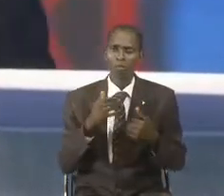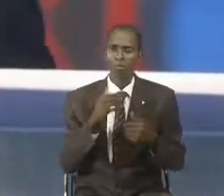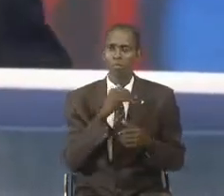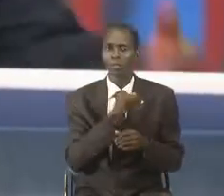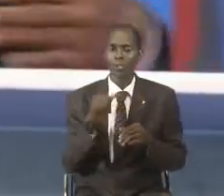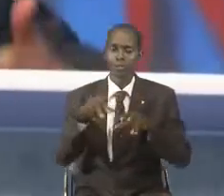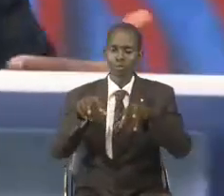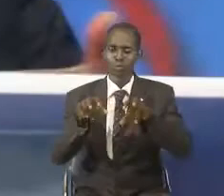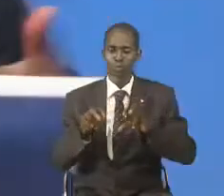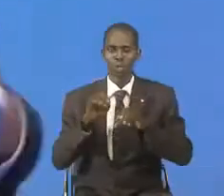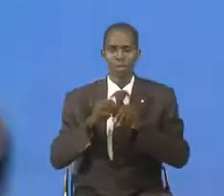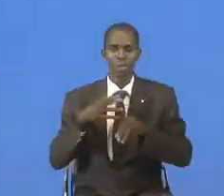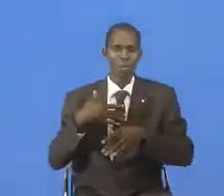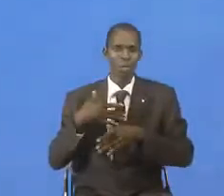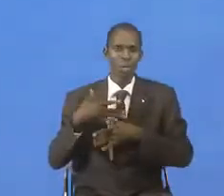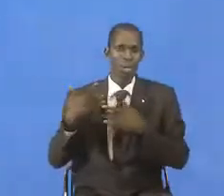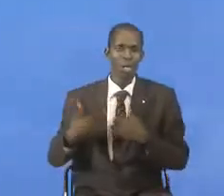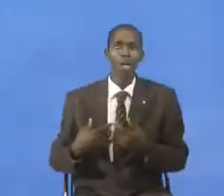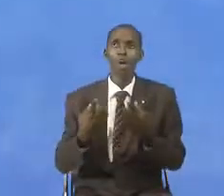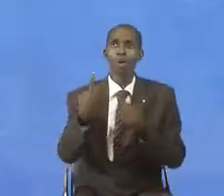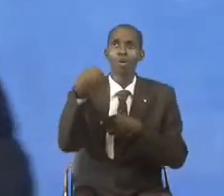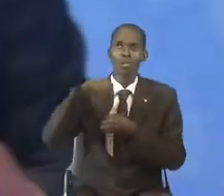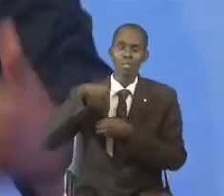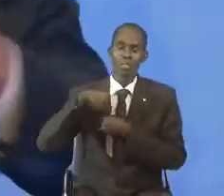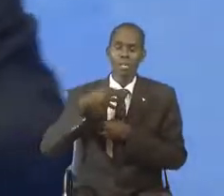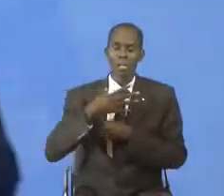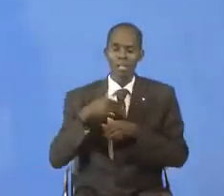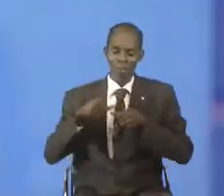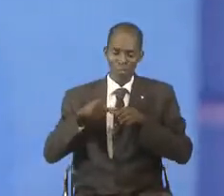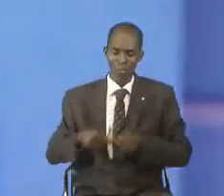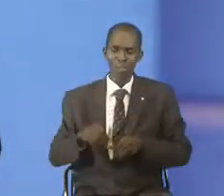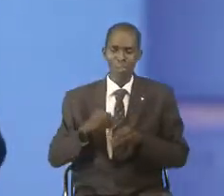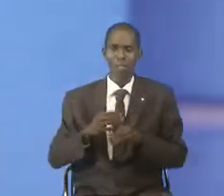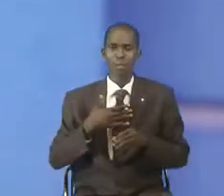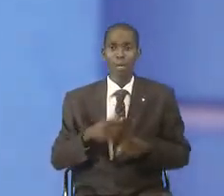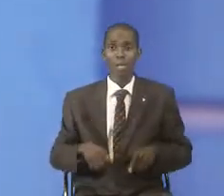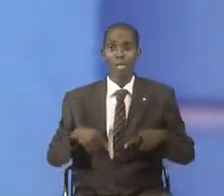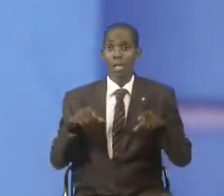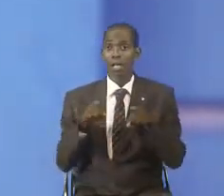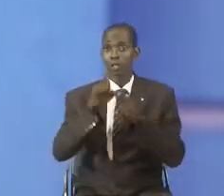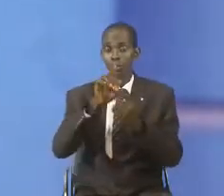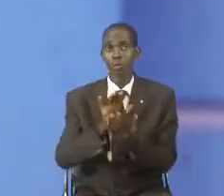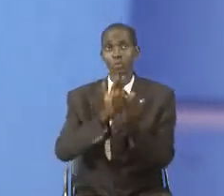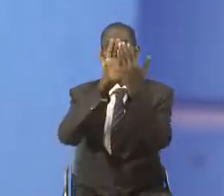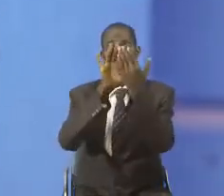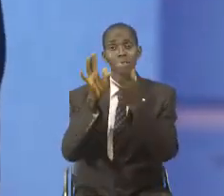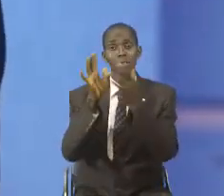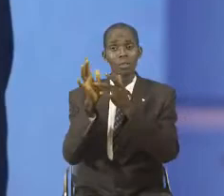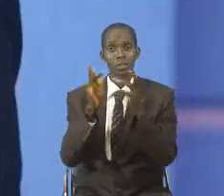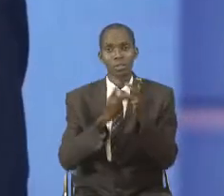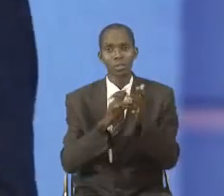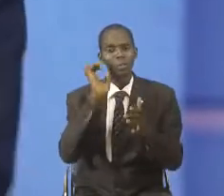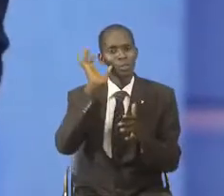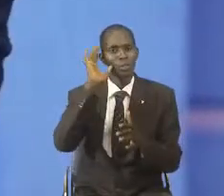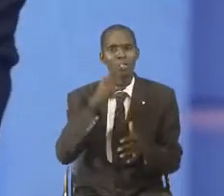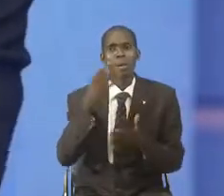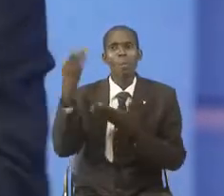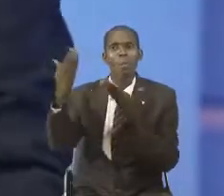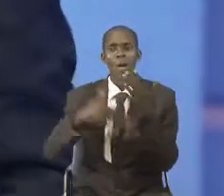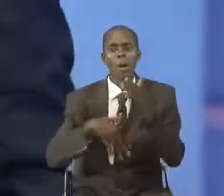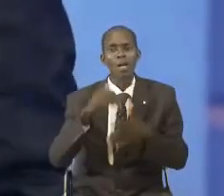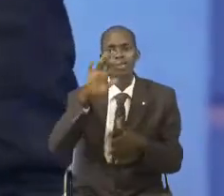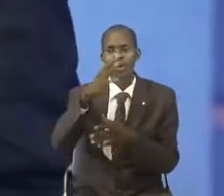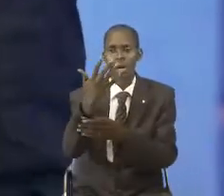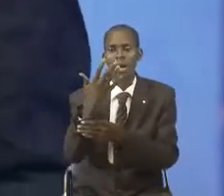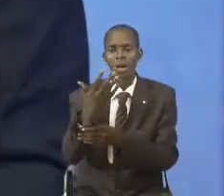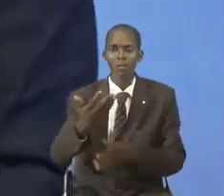Redeemer, you have a throne in my heart. Come in, and set you in my life. As you face